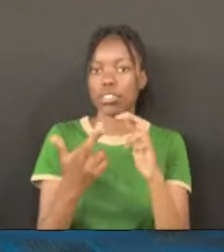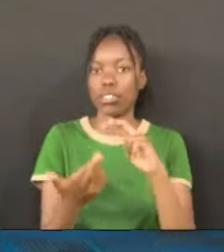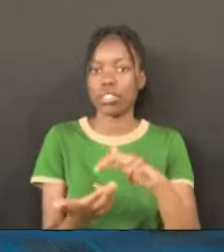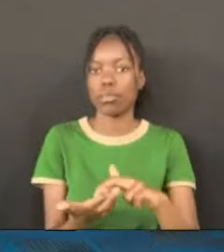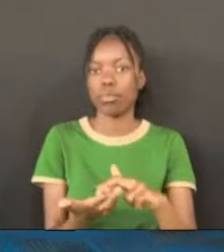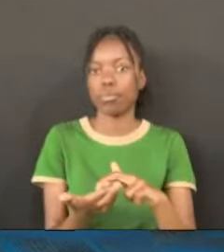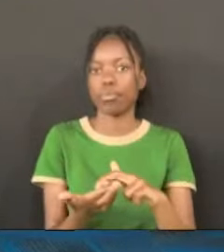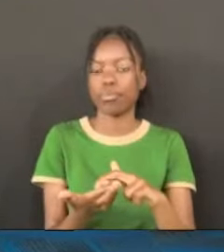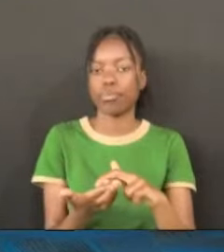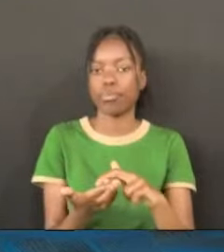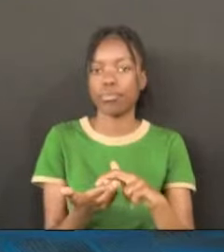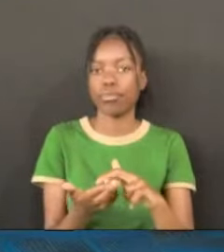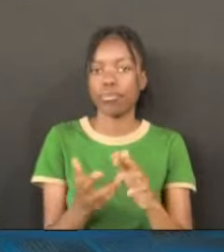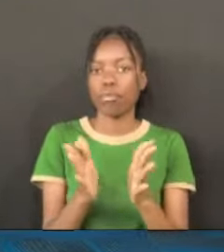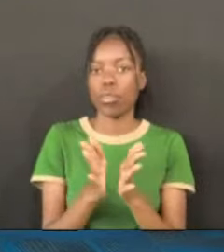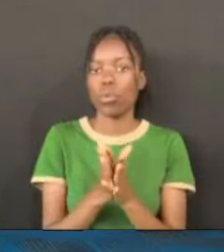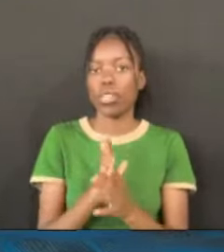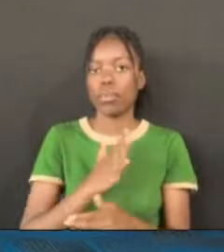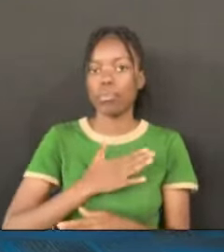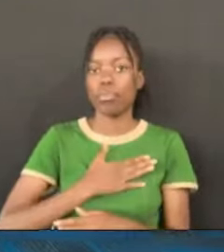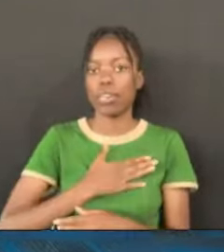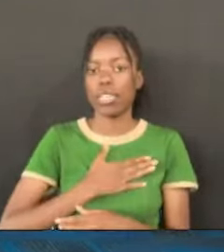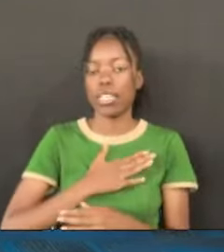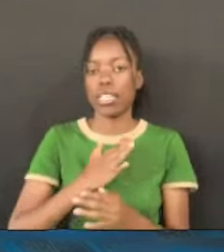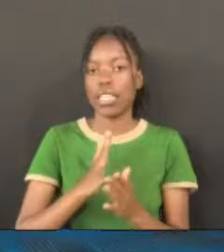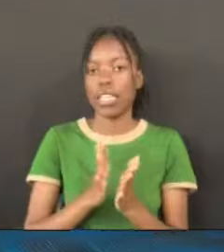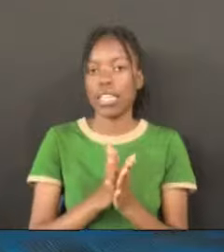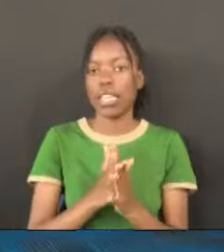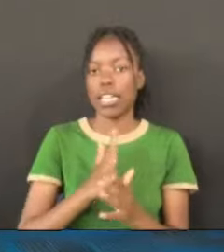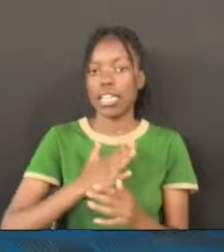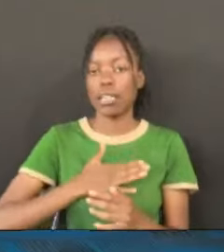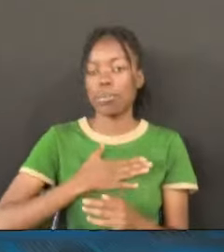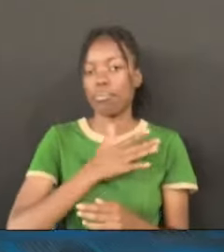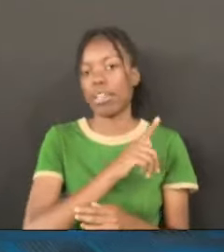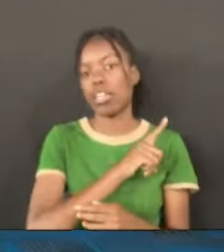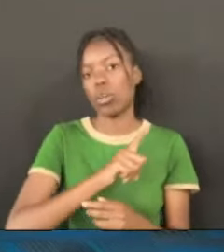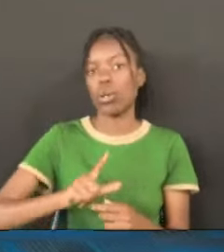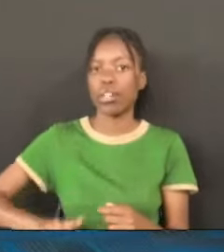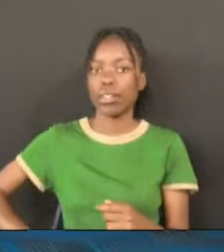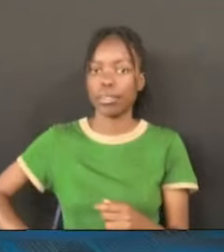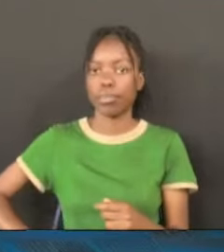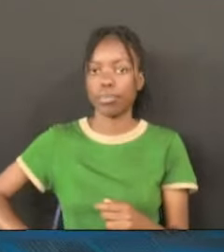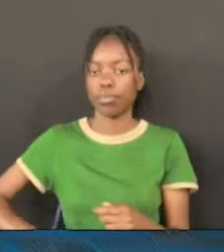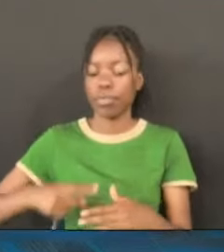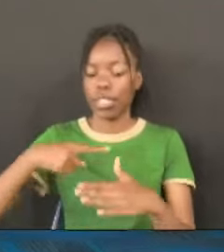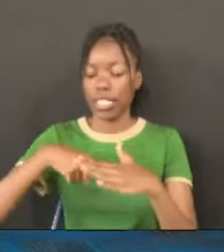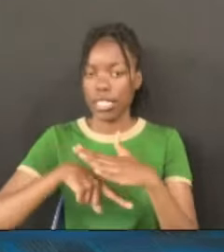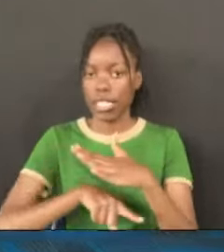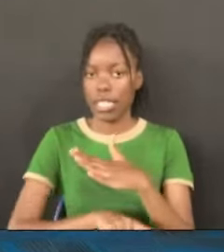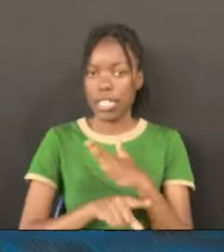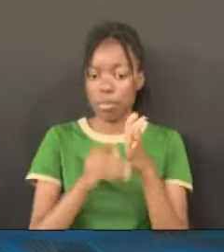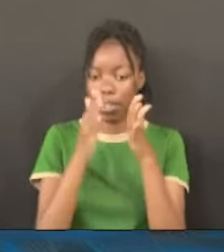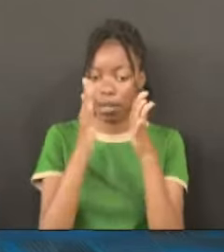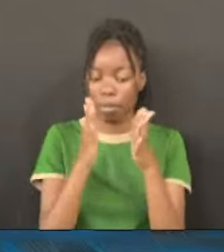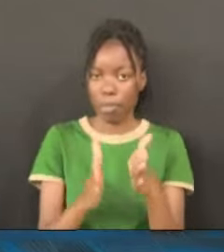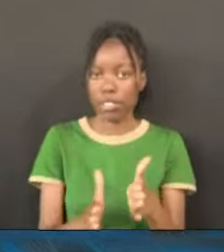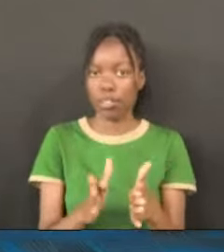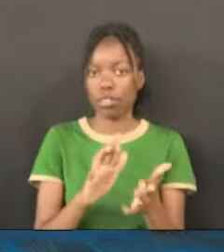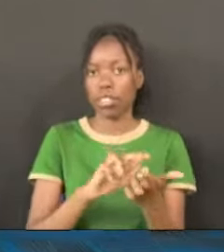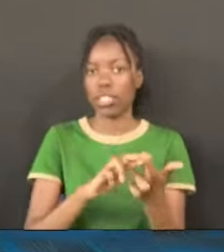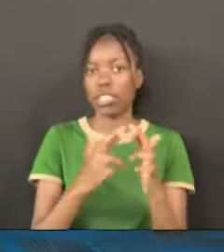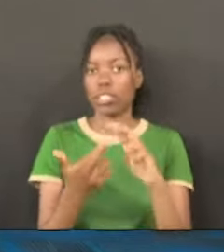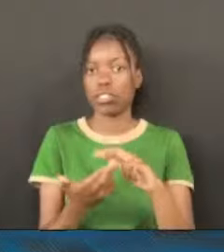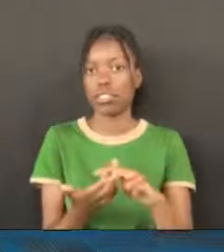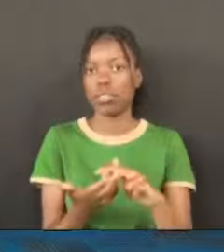relationship with me and my Lord. Deep and personal relationship